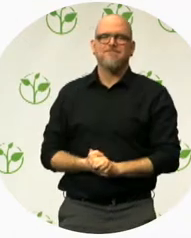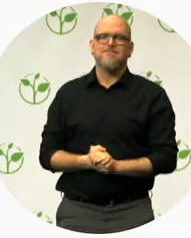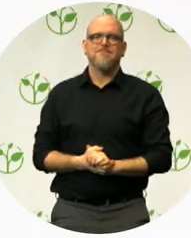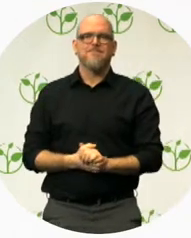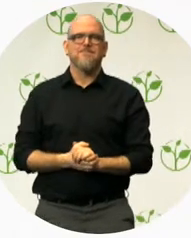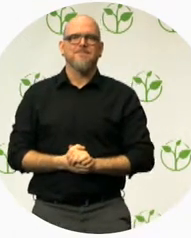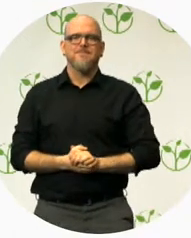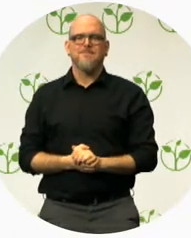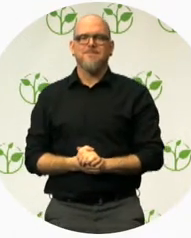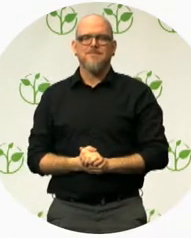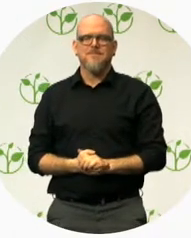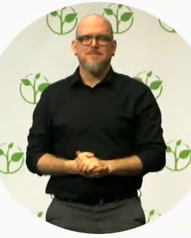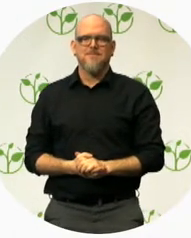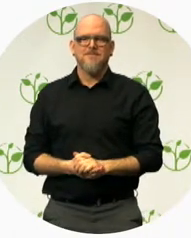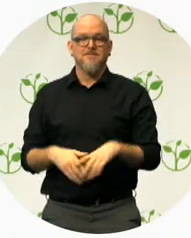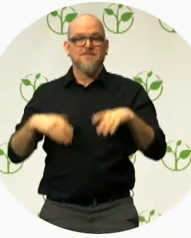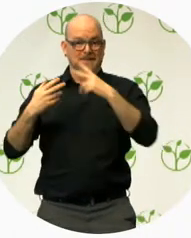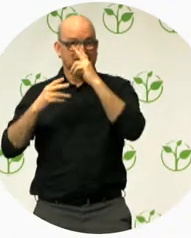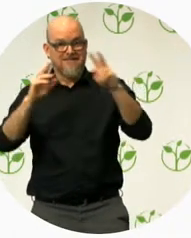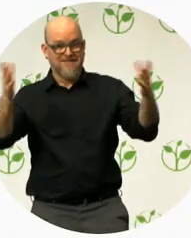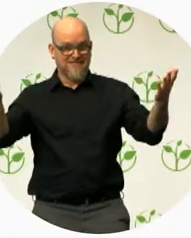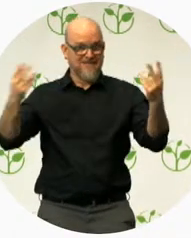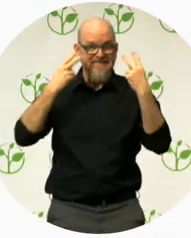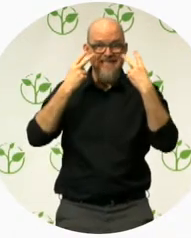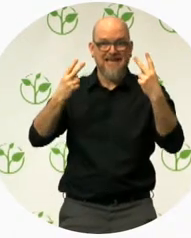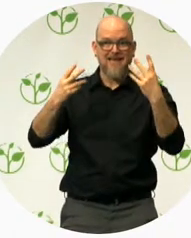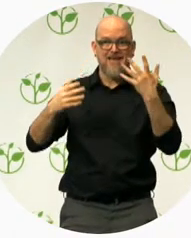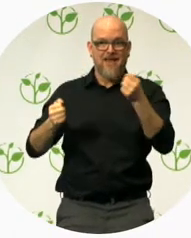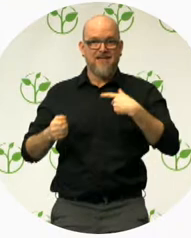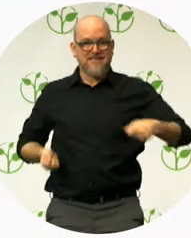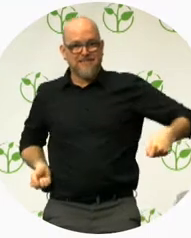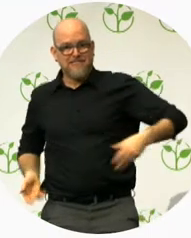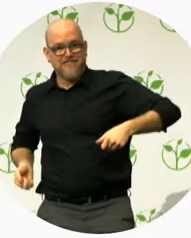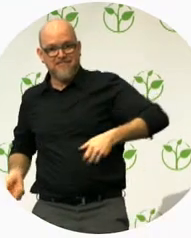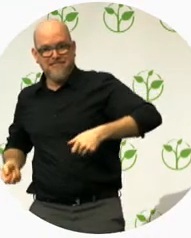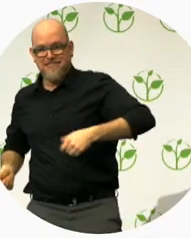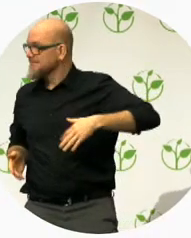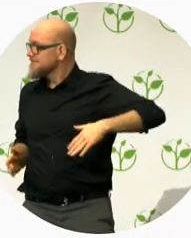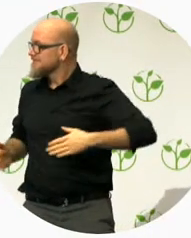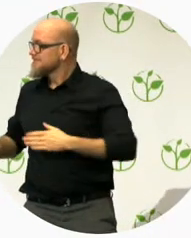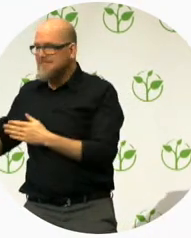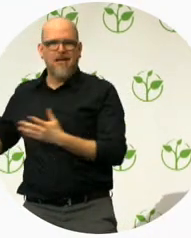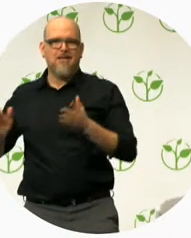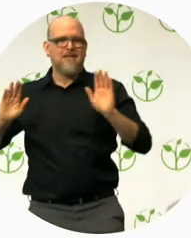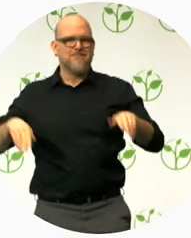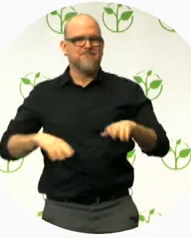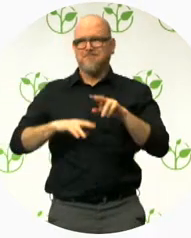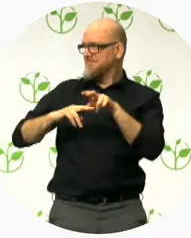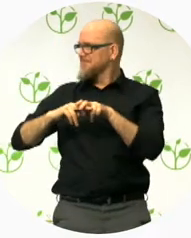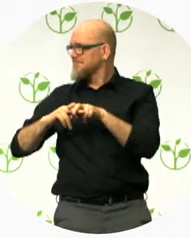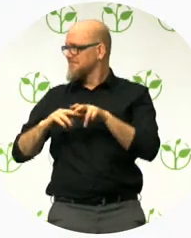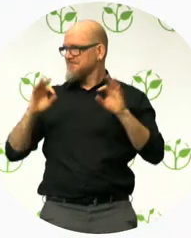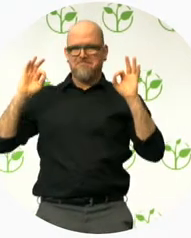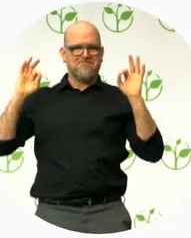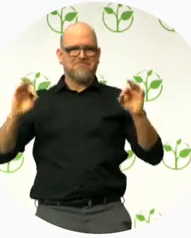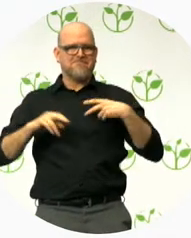For those of you who can see me, now you see me, now you don't see me. So, good morning.